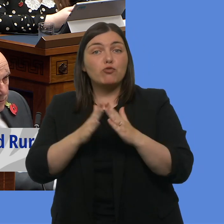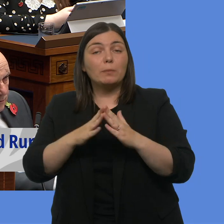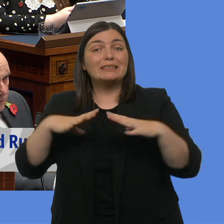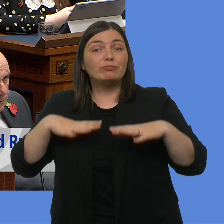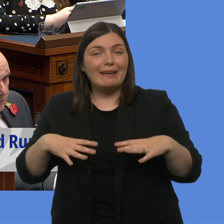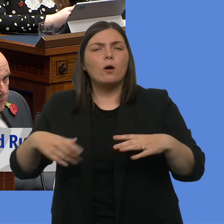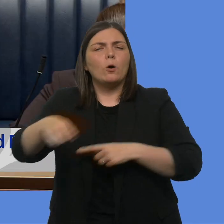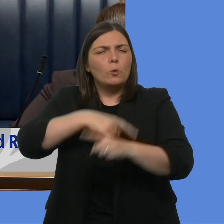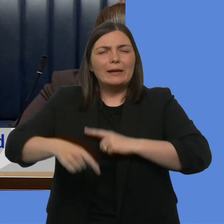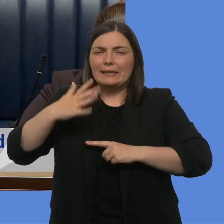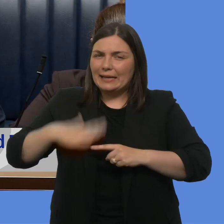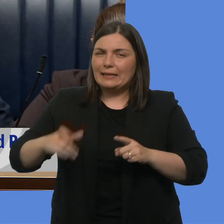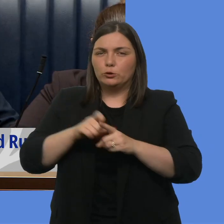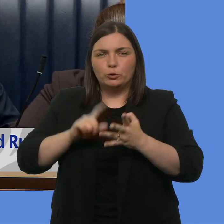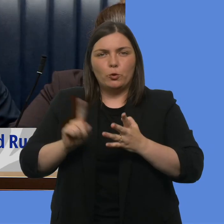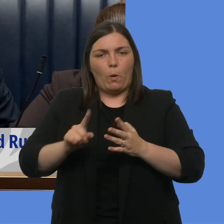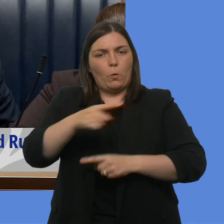to address those concerns.